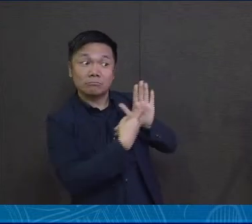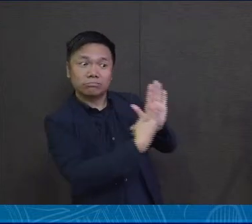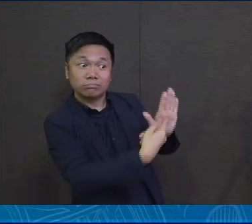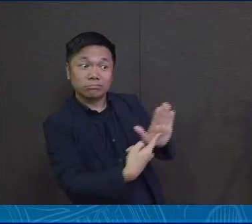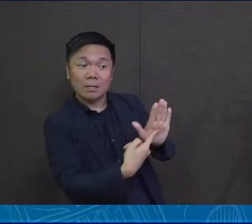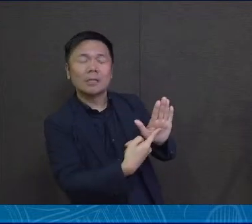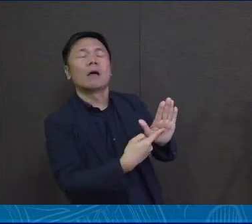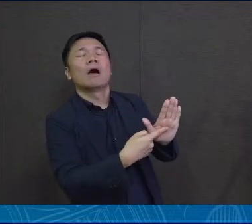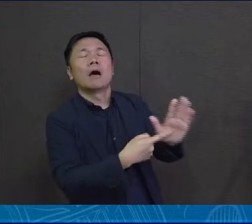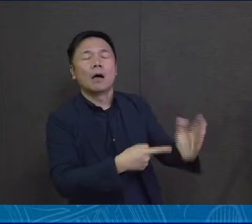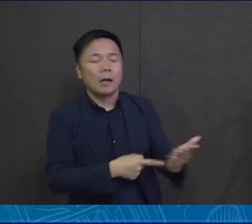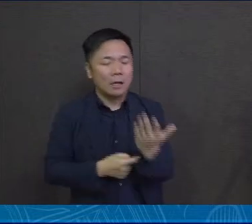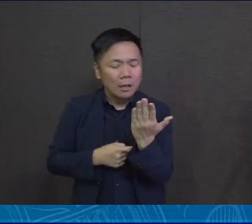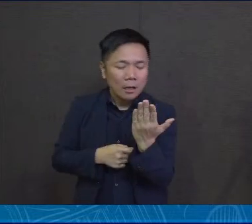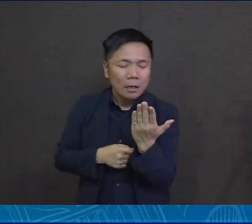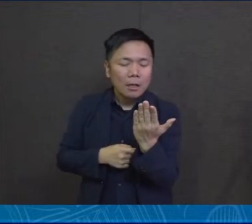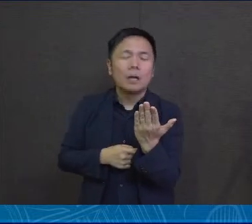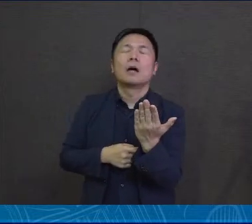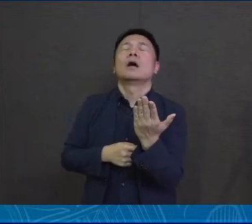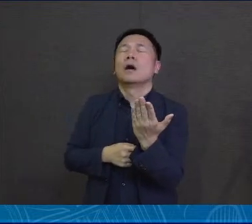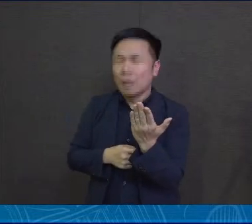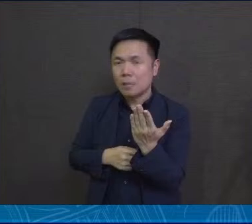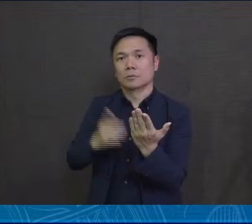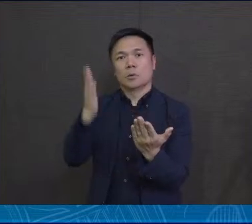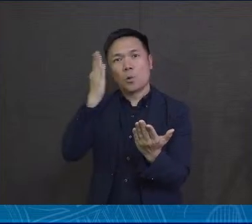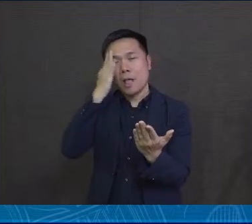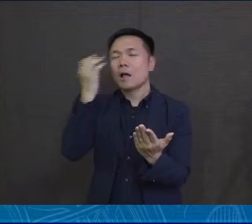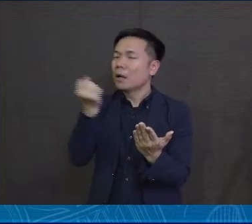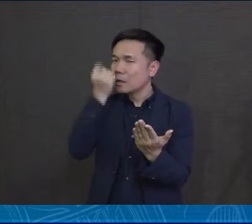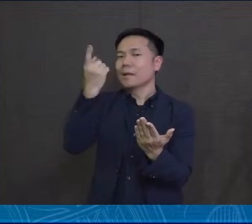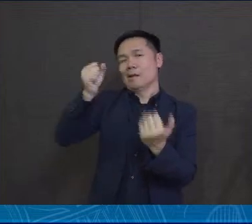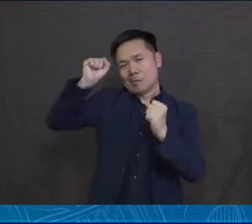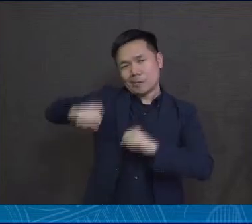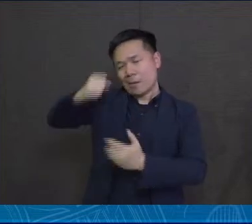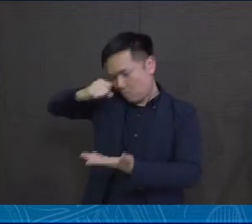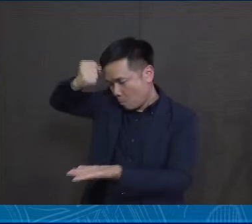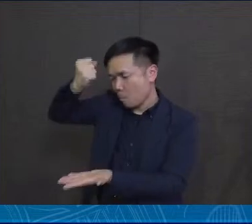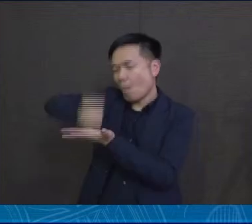to justify investment. Thank you. Thank you very much,